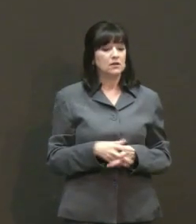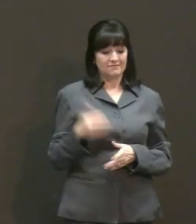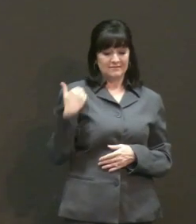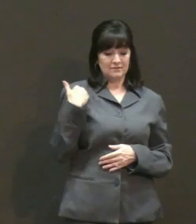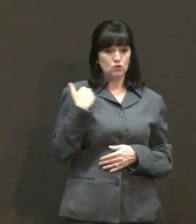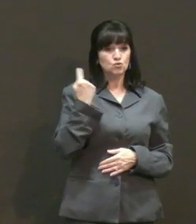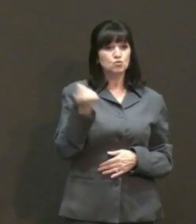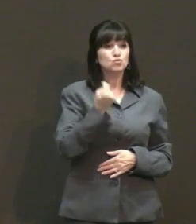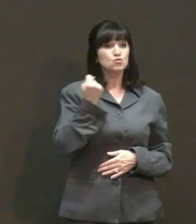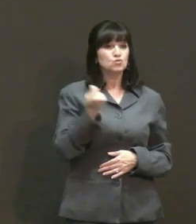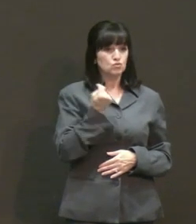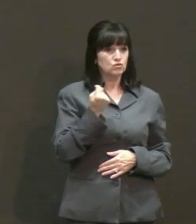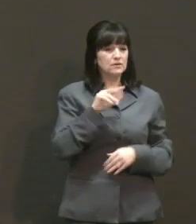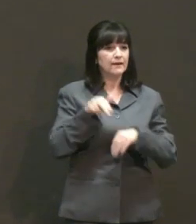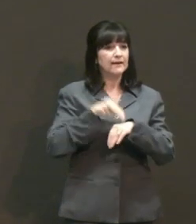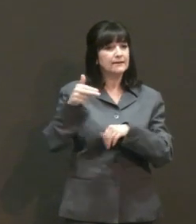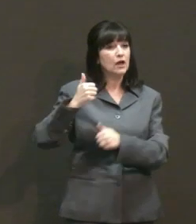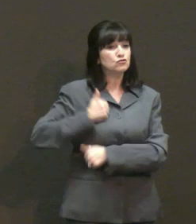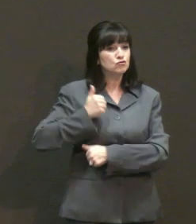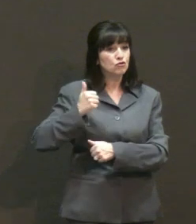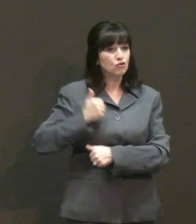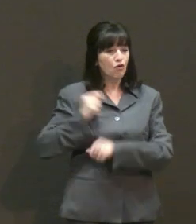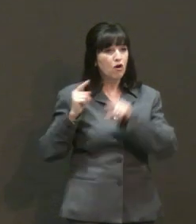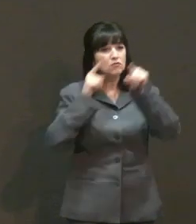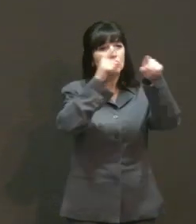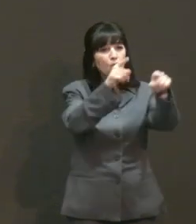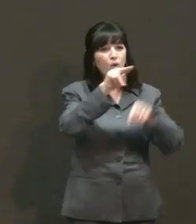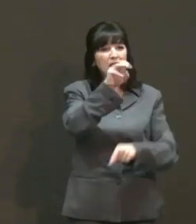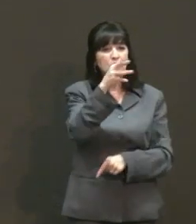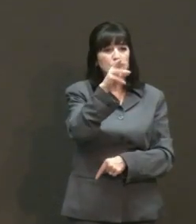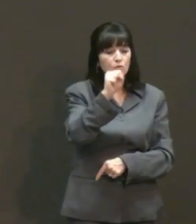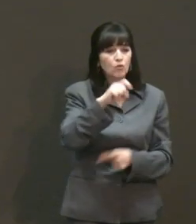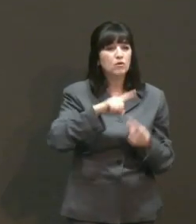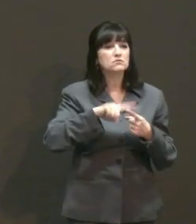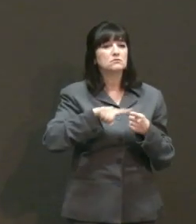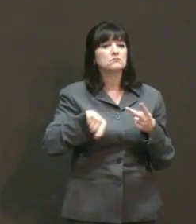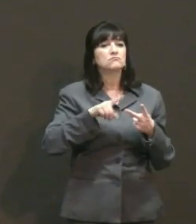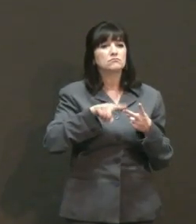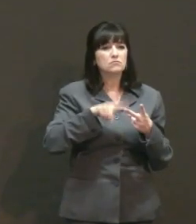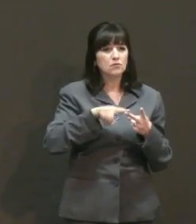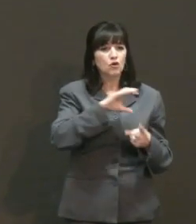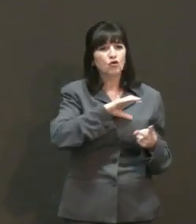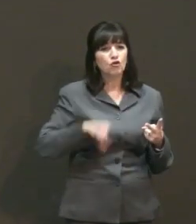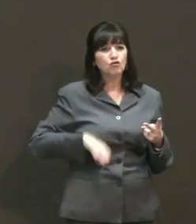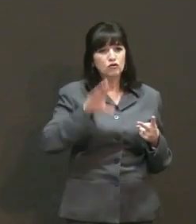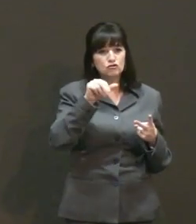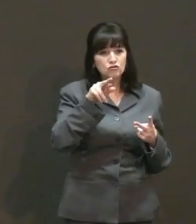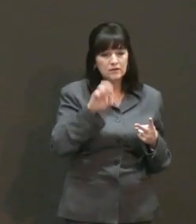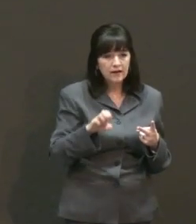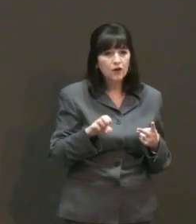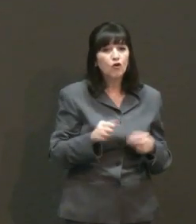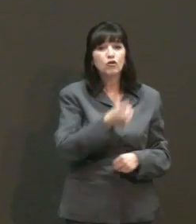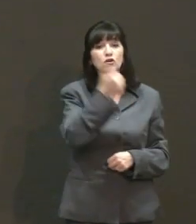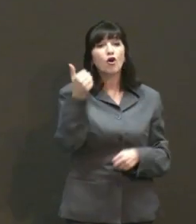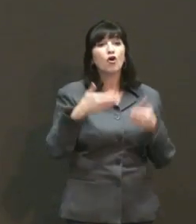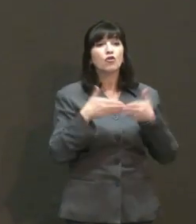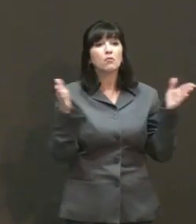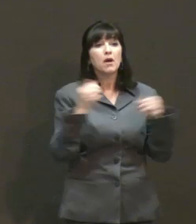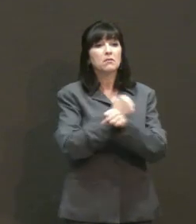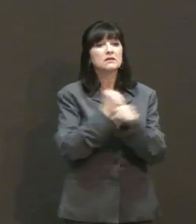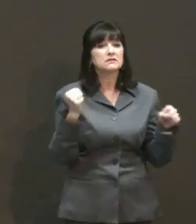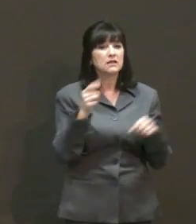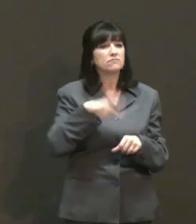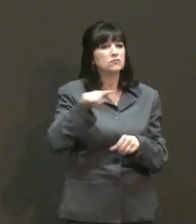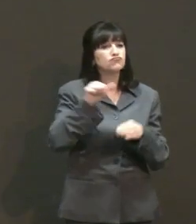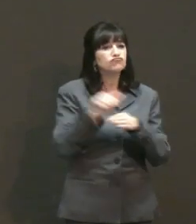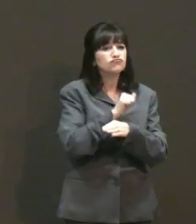Guard worked with Nemours and some individuals from Christiana Care and some public safety partners to go through some dry